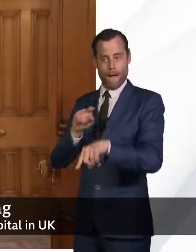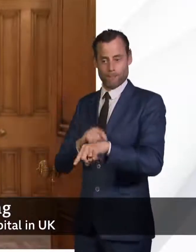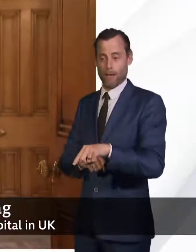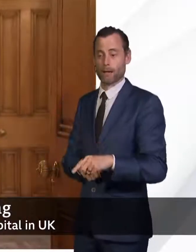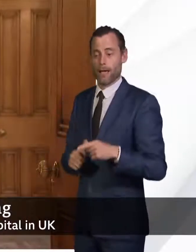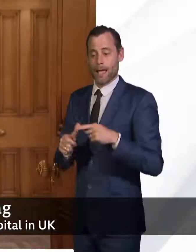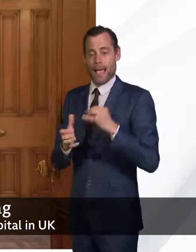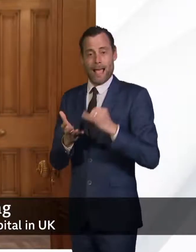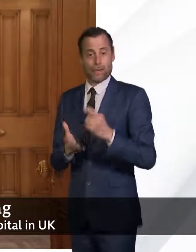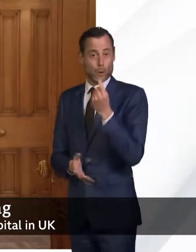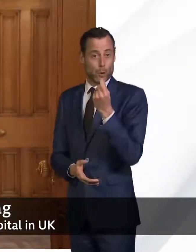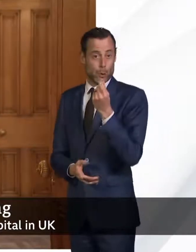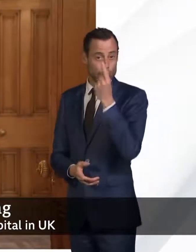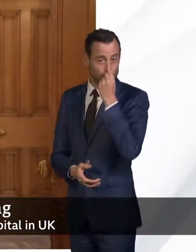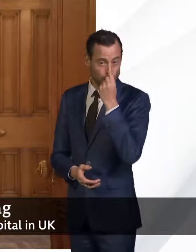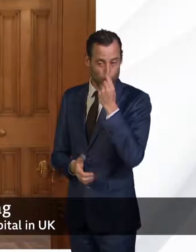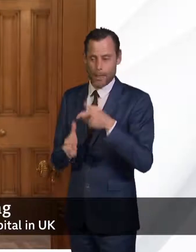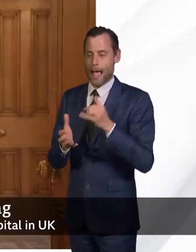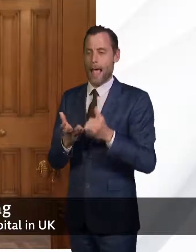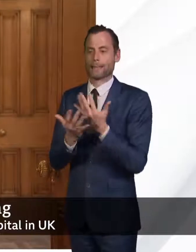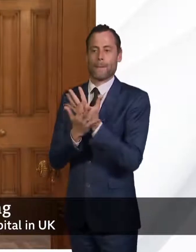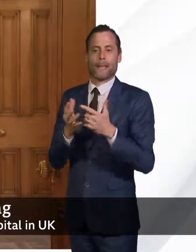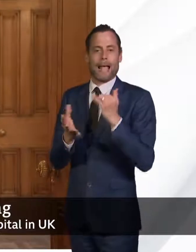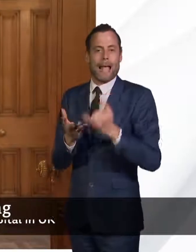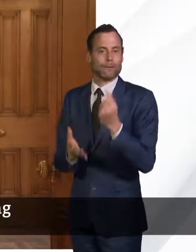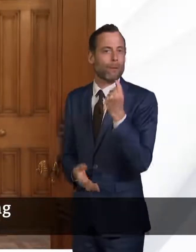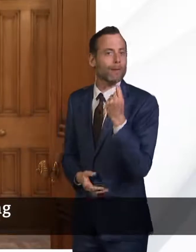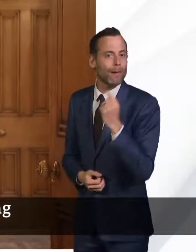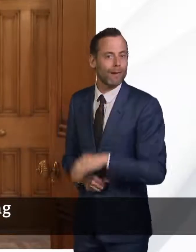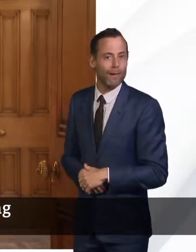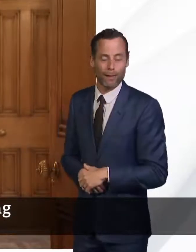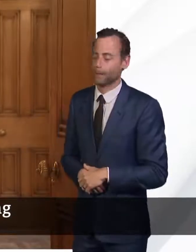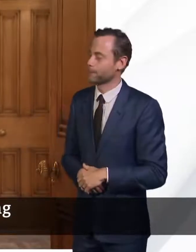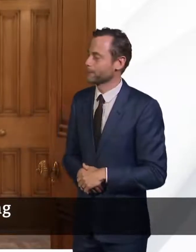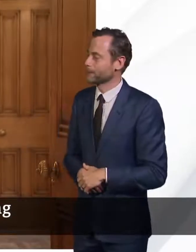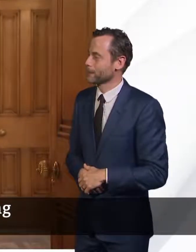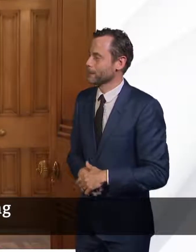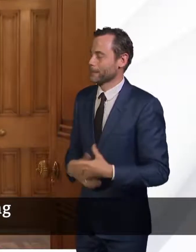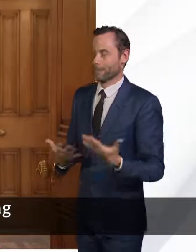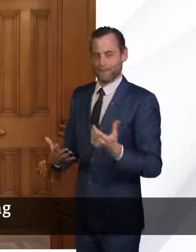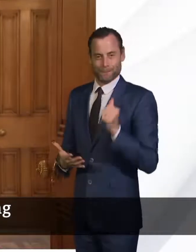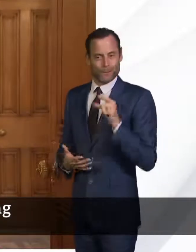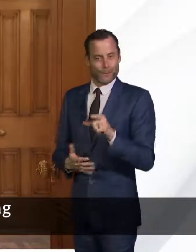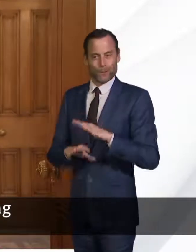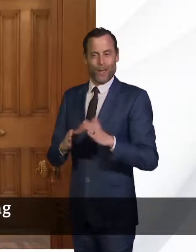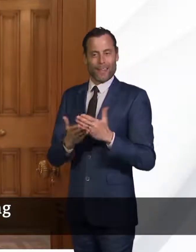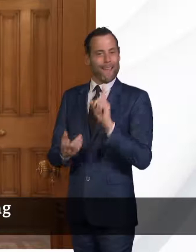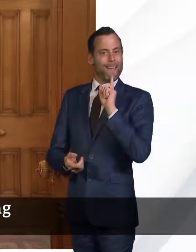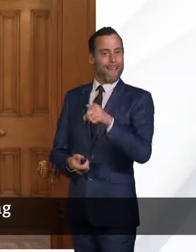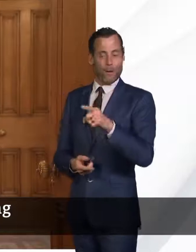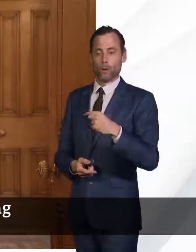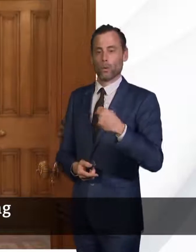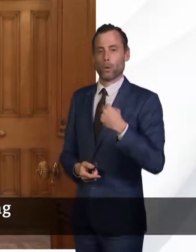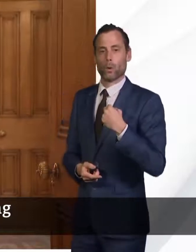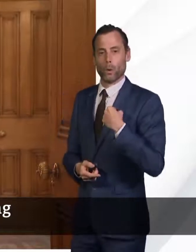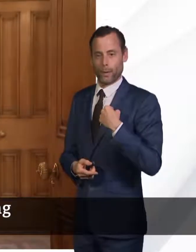as possible. But I know that's not exactly a numerical answer. We're recruiting the contact tracers.